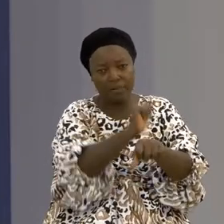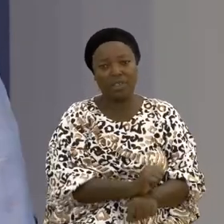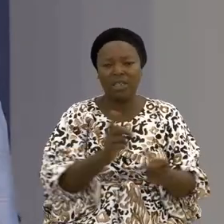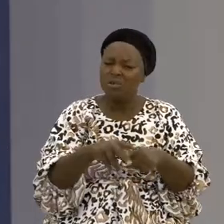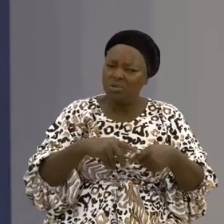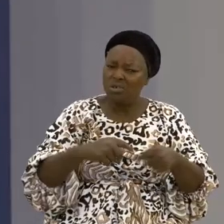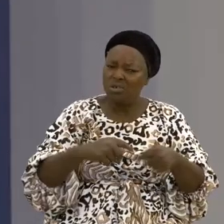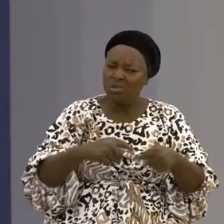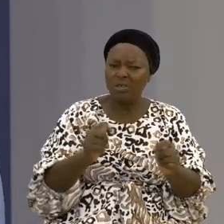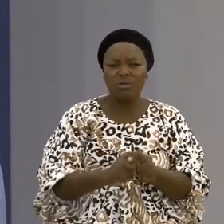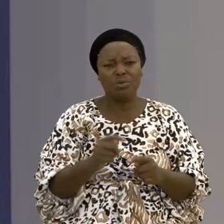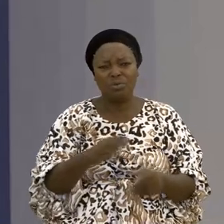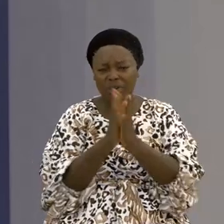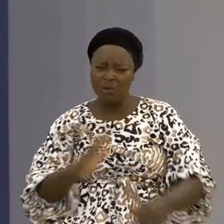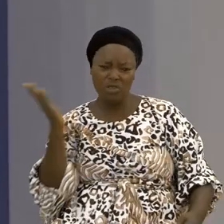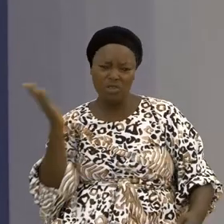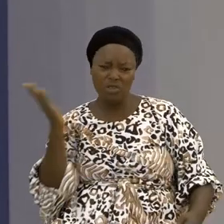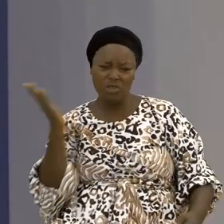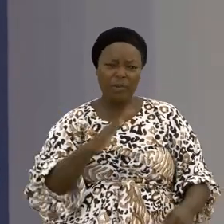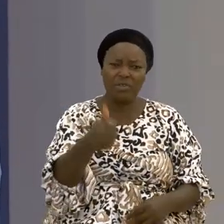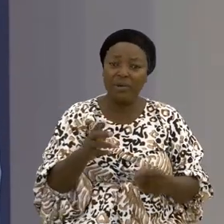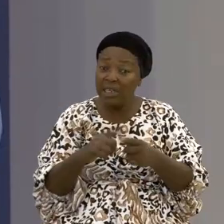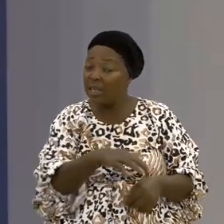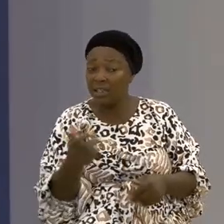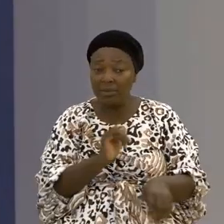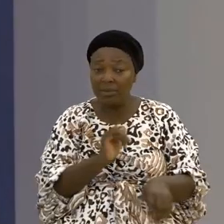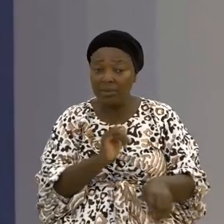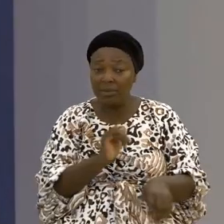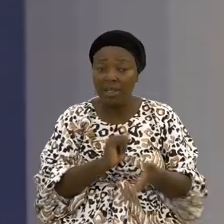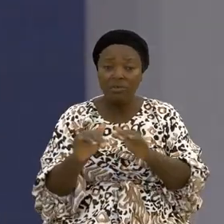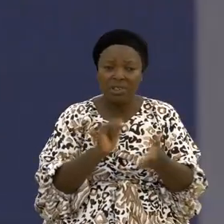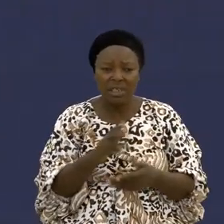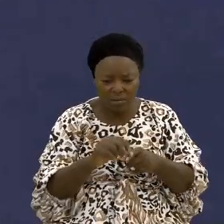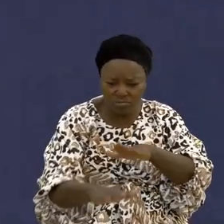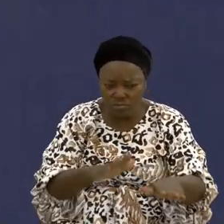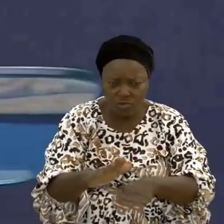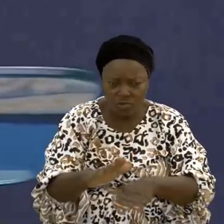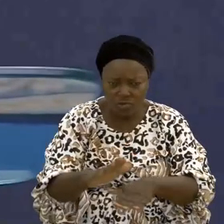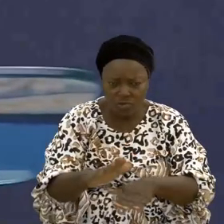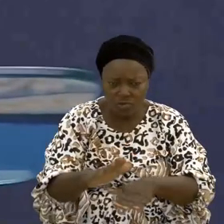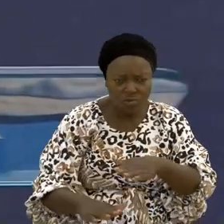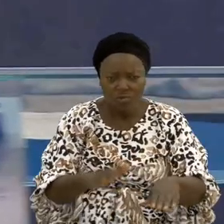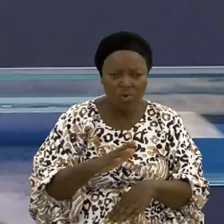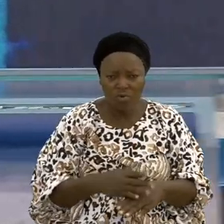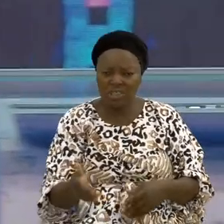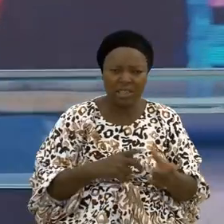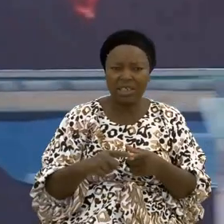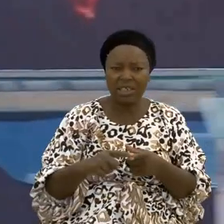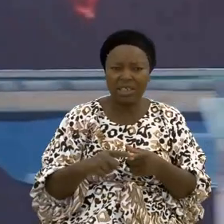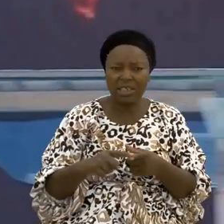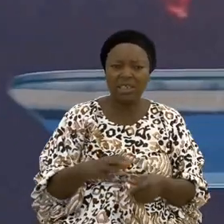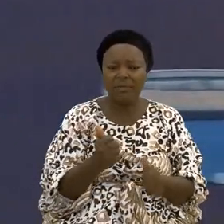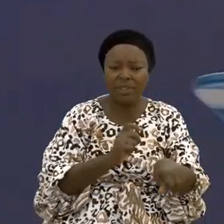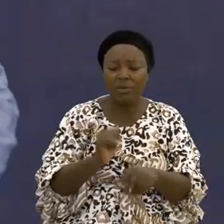break. You slap yourself every time you do that thing. You walk on pebbles every time you do that